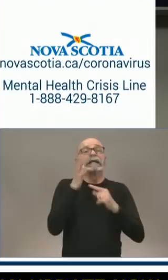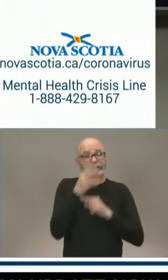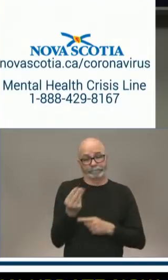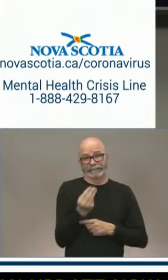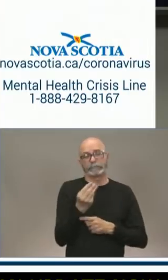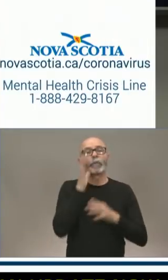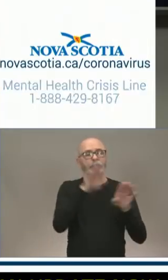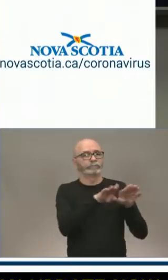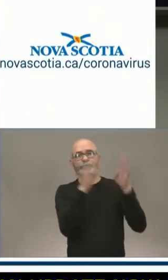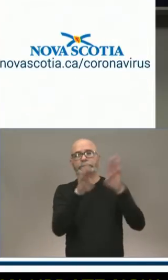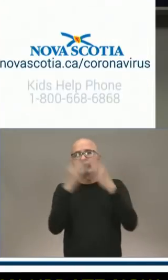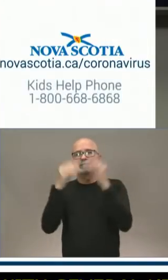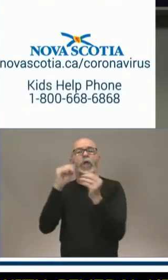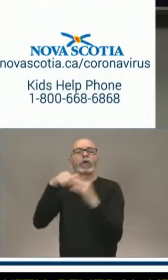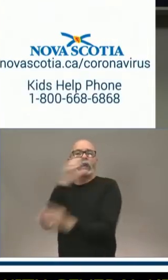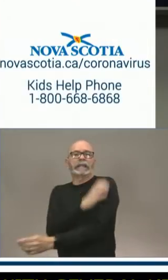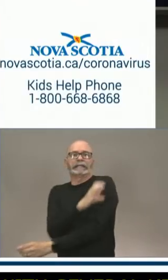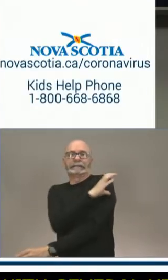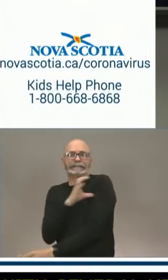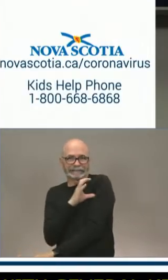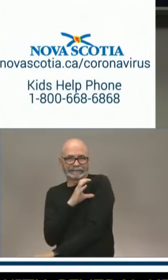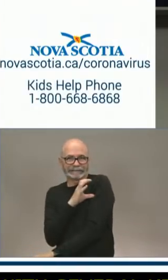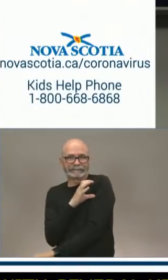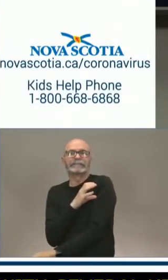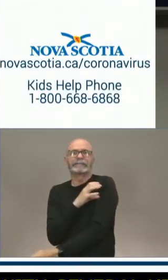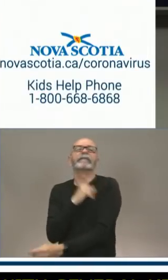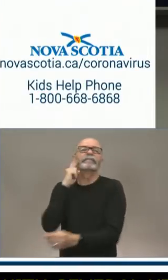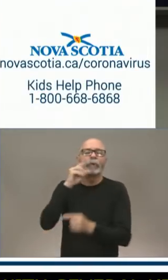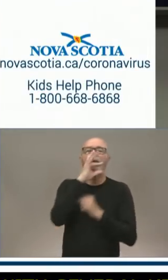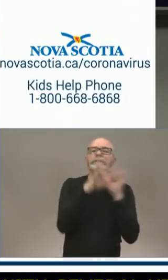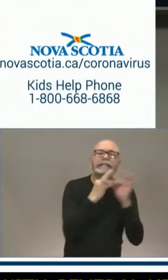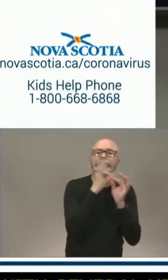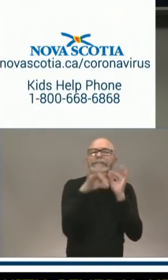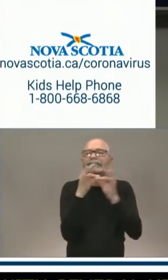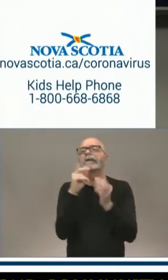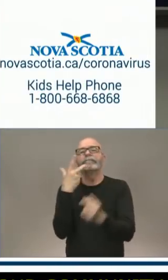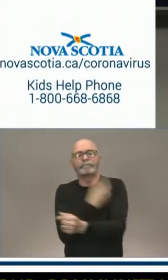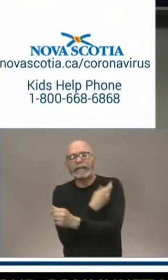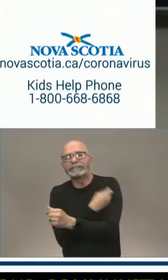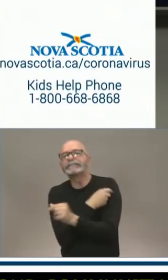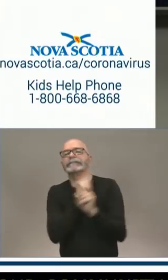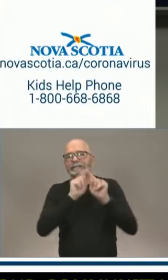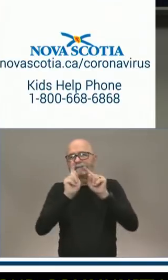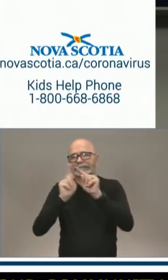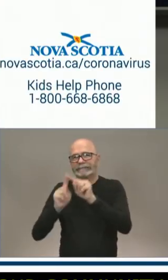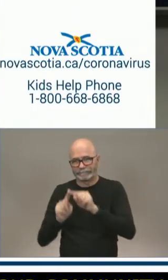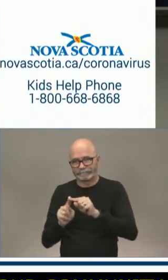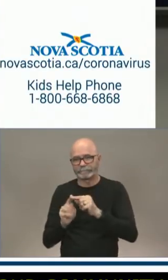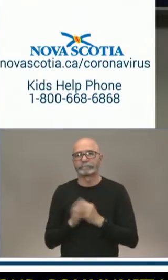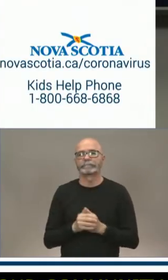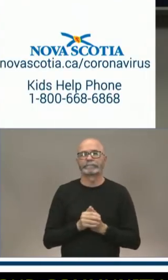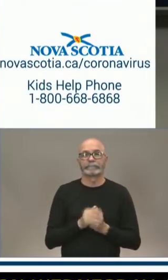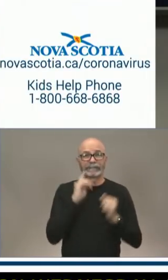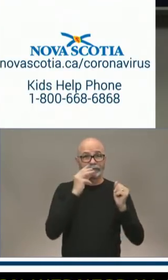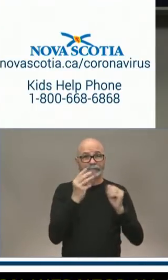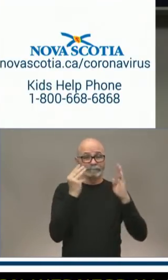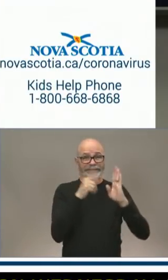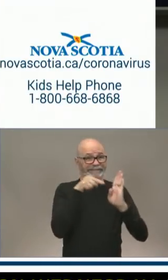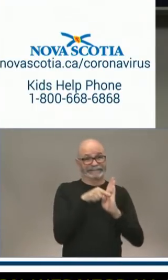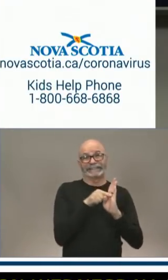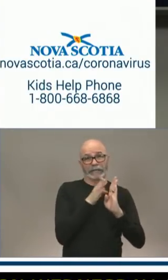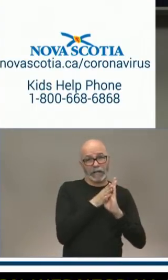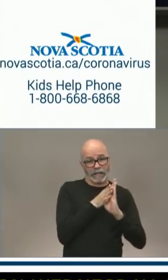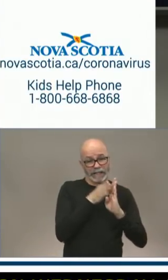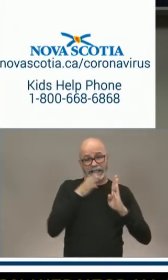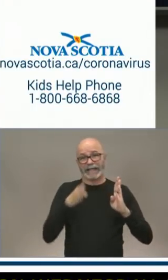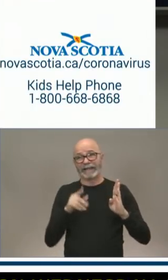On Wednesday, the National Advisory Committee on Immunizations announced that the interval between the first and second doses of COVID-19